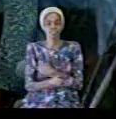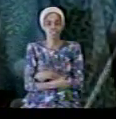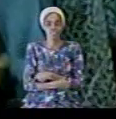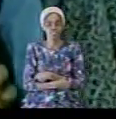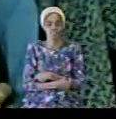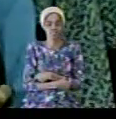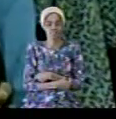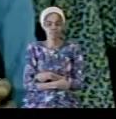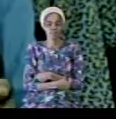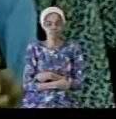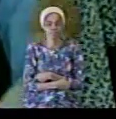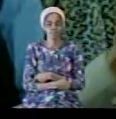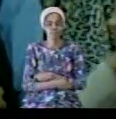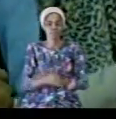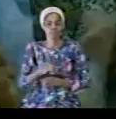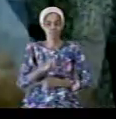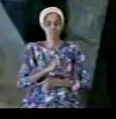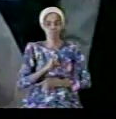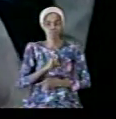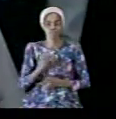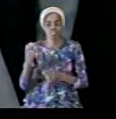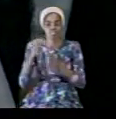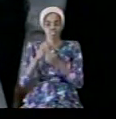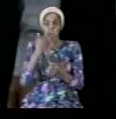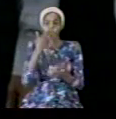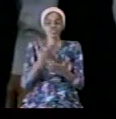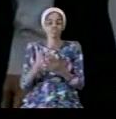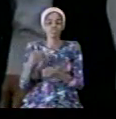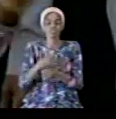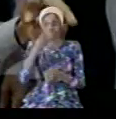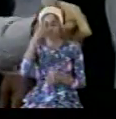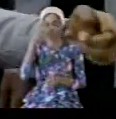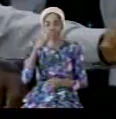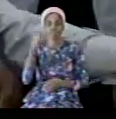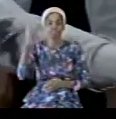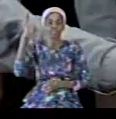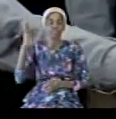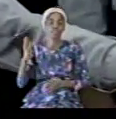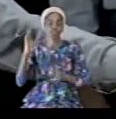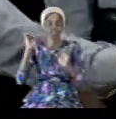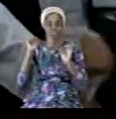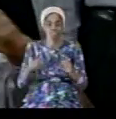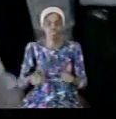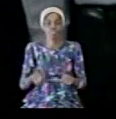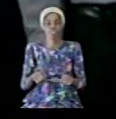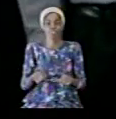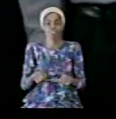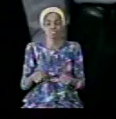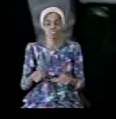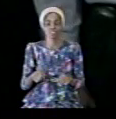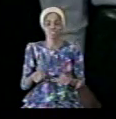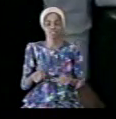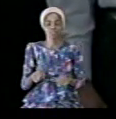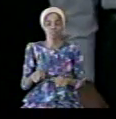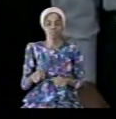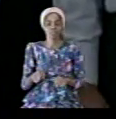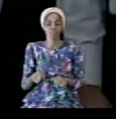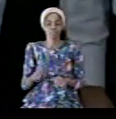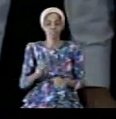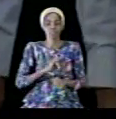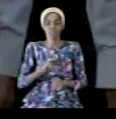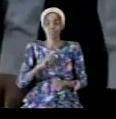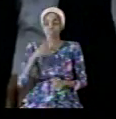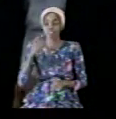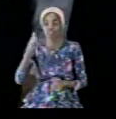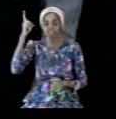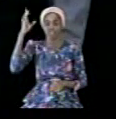day, I got good news for you. God can. I say